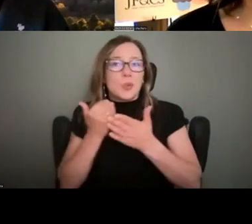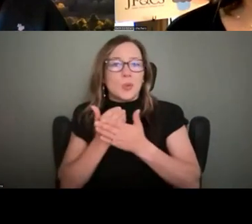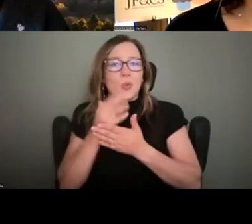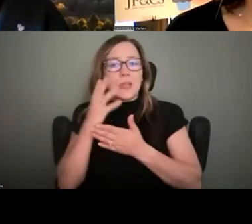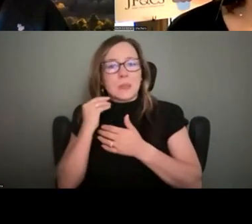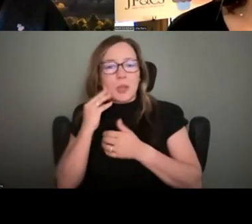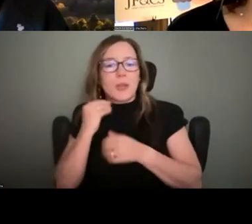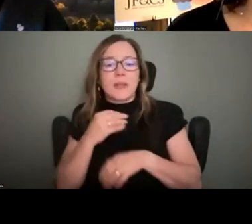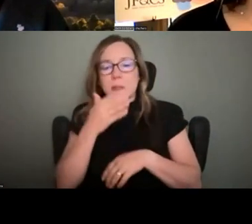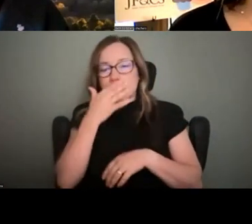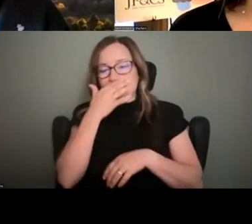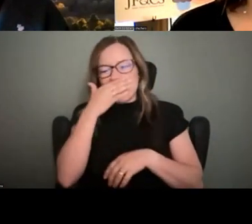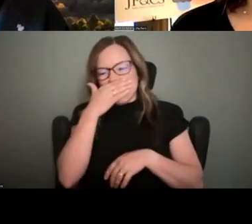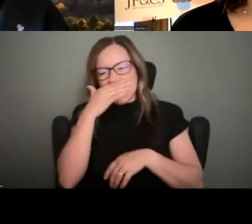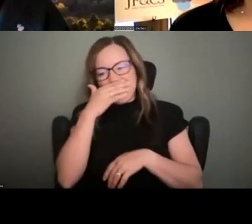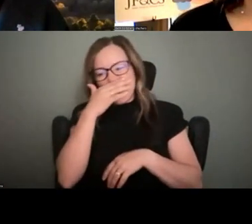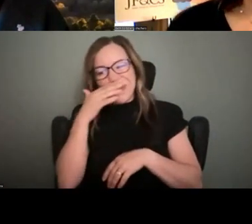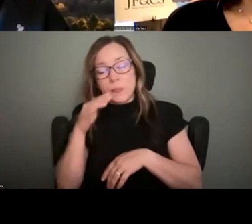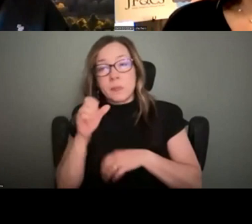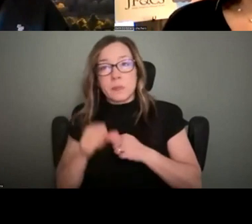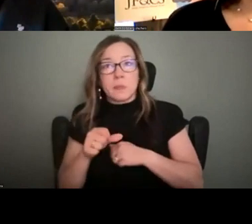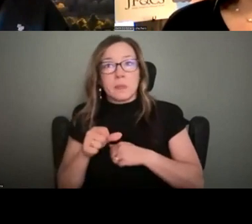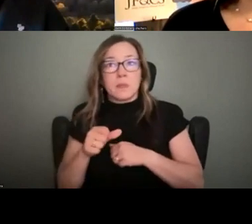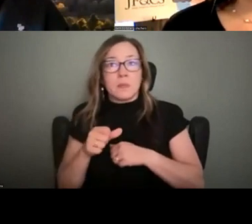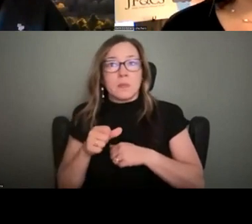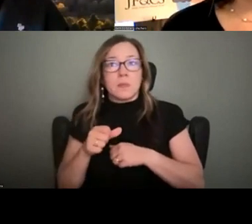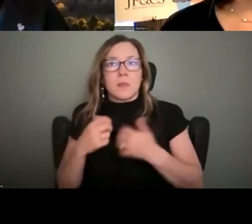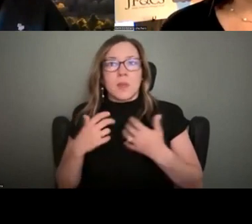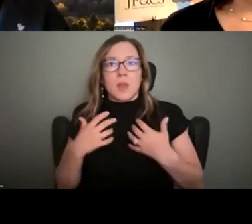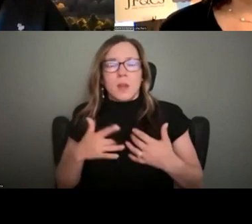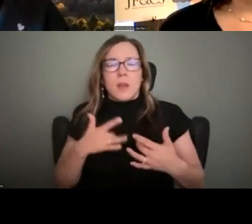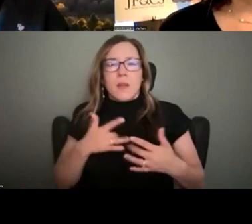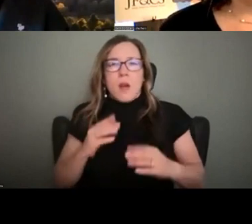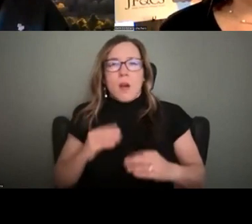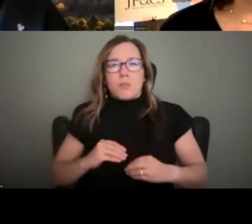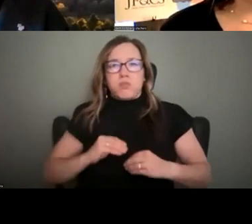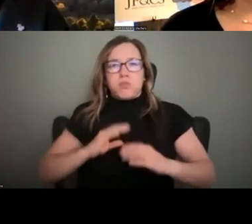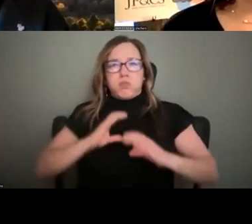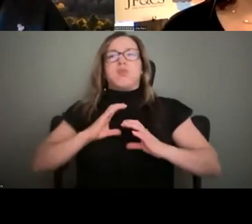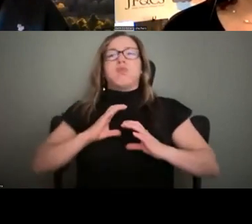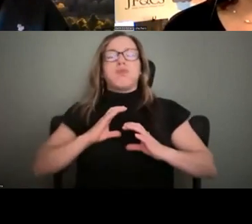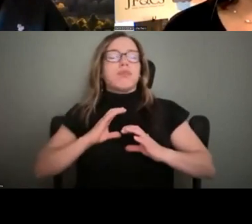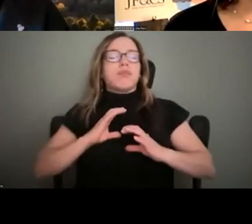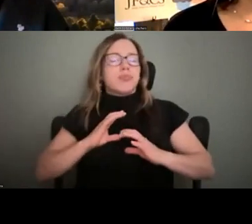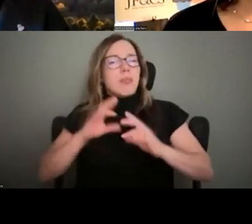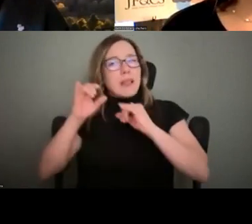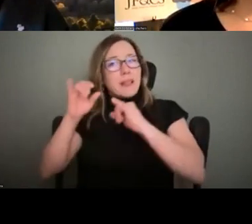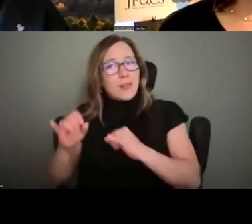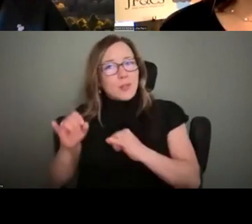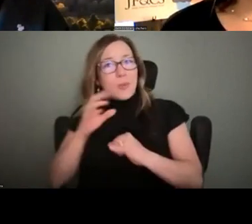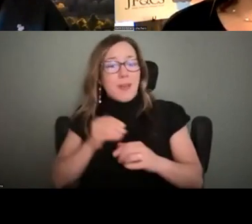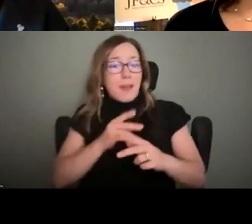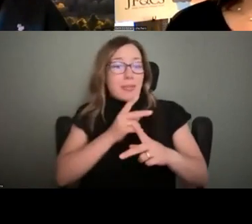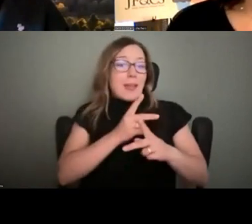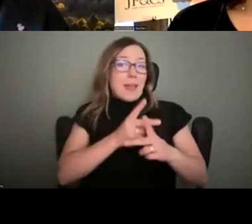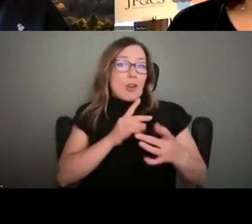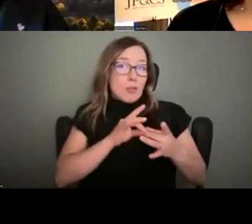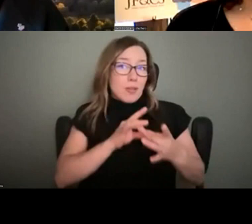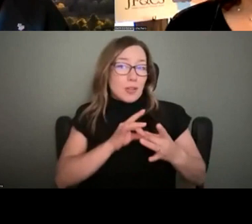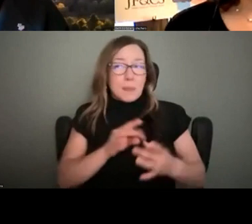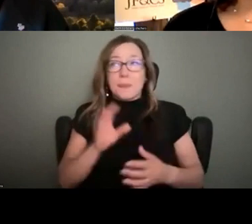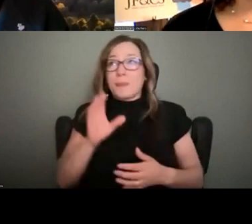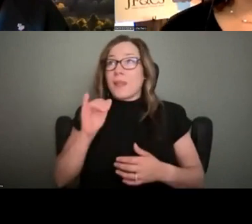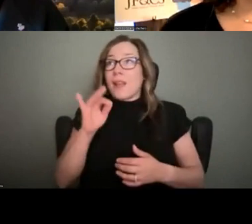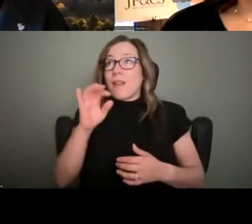way. And this can revitalize both the individual and the care relationship. Cafes should